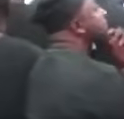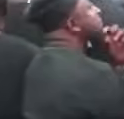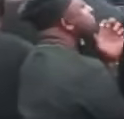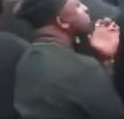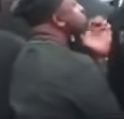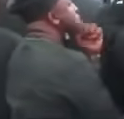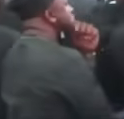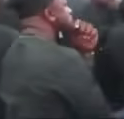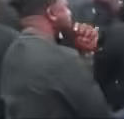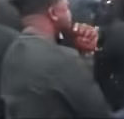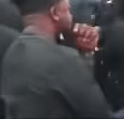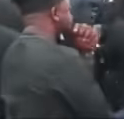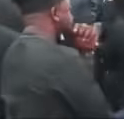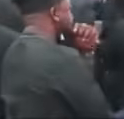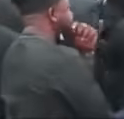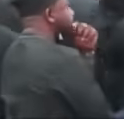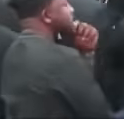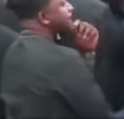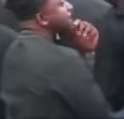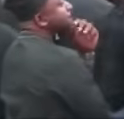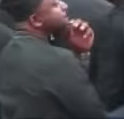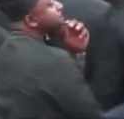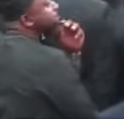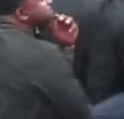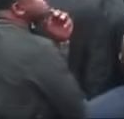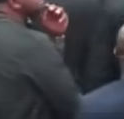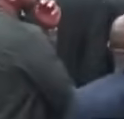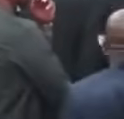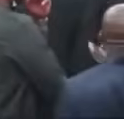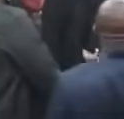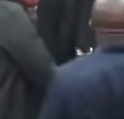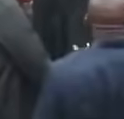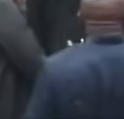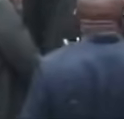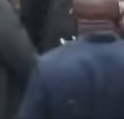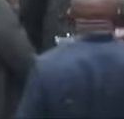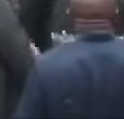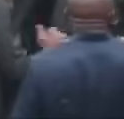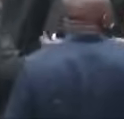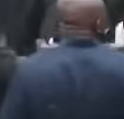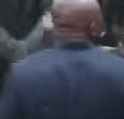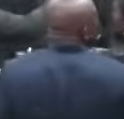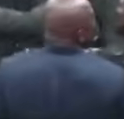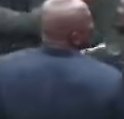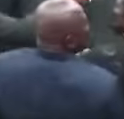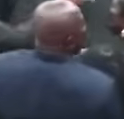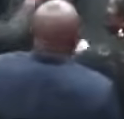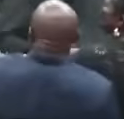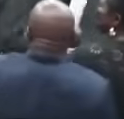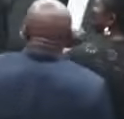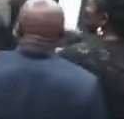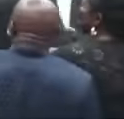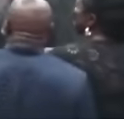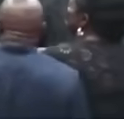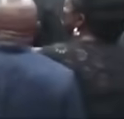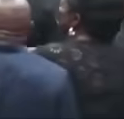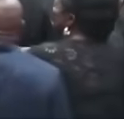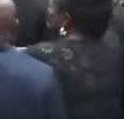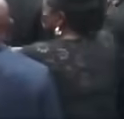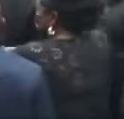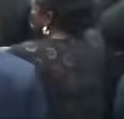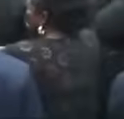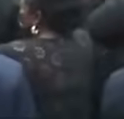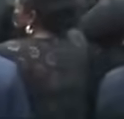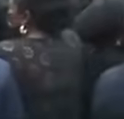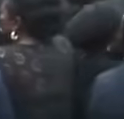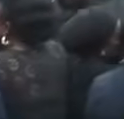26,648,670 Ghana cedis for the services of the National Labour Commission for the year ending